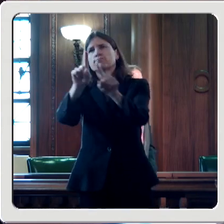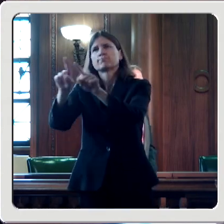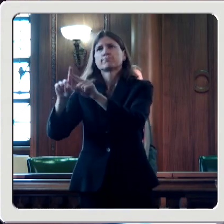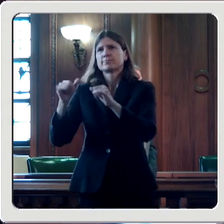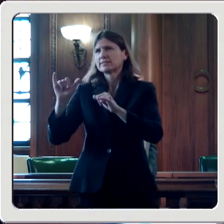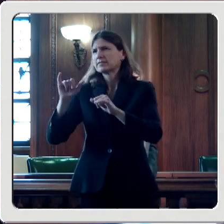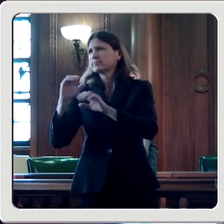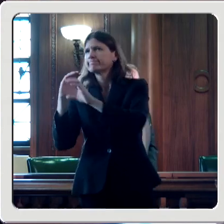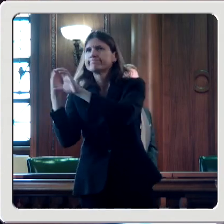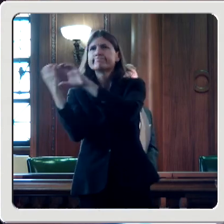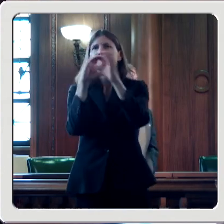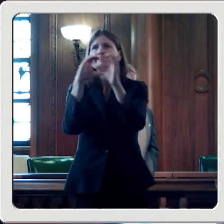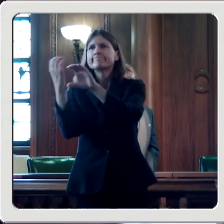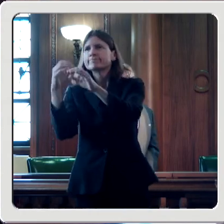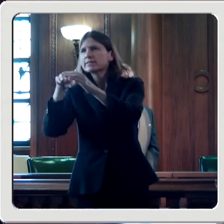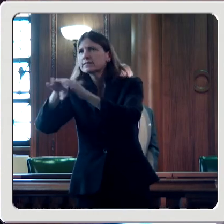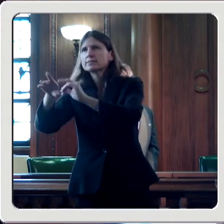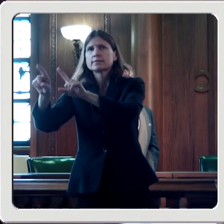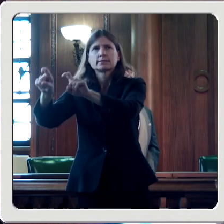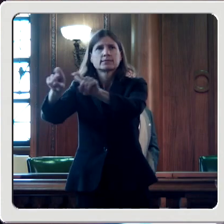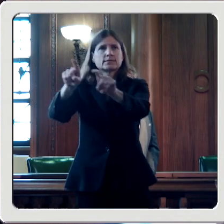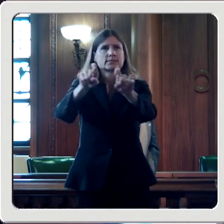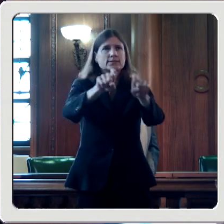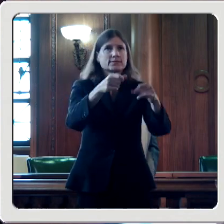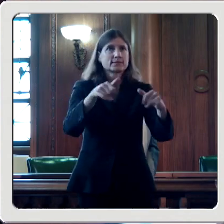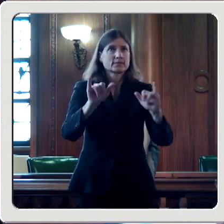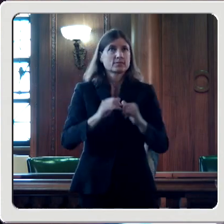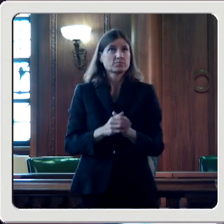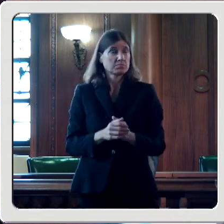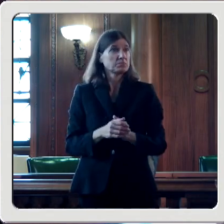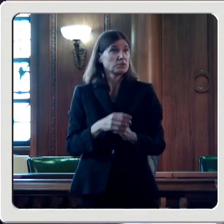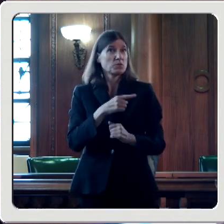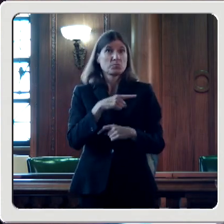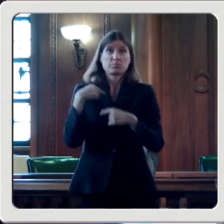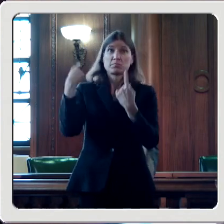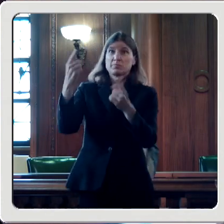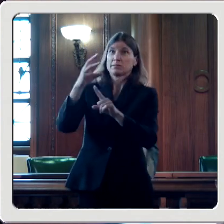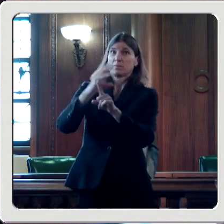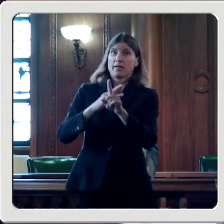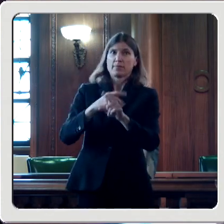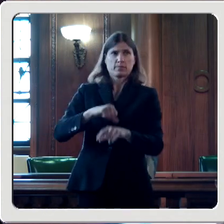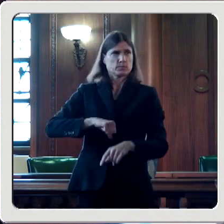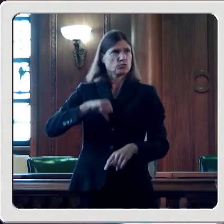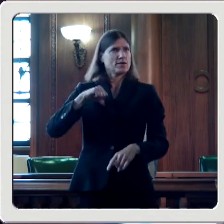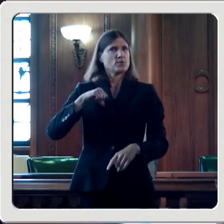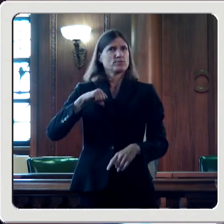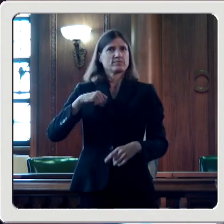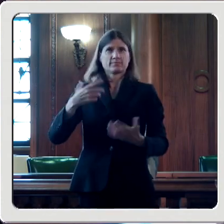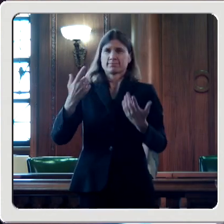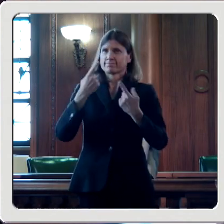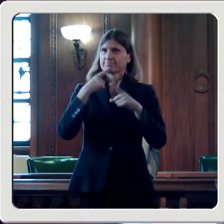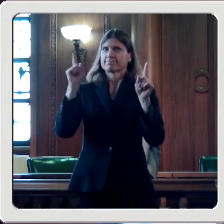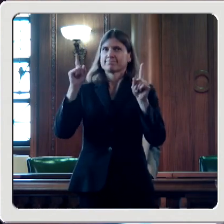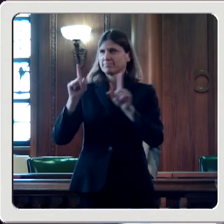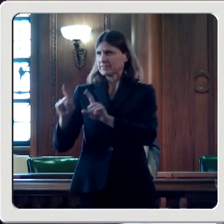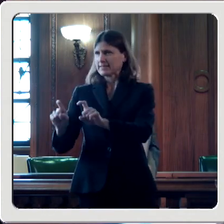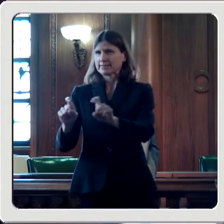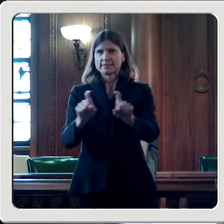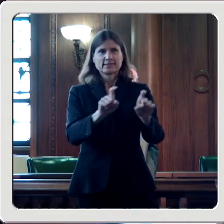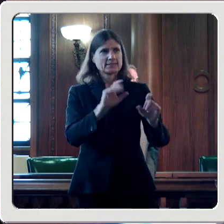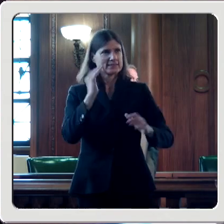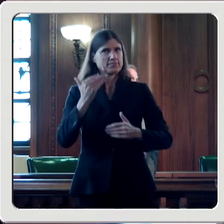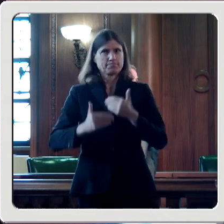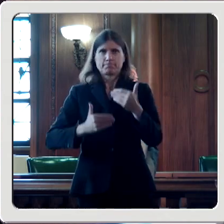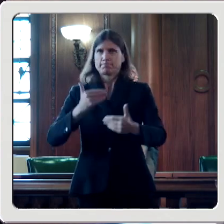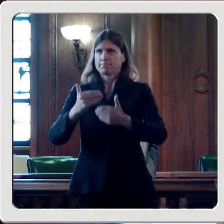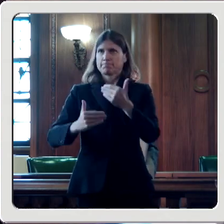we're quite proud and able to continue to do that testing at Mercy Medical Center. But